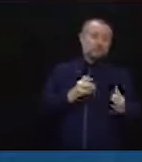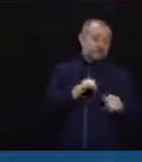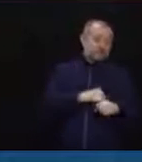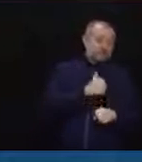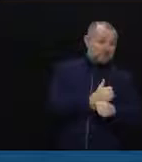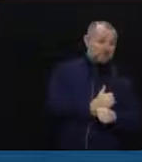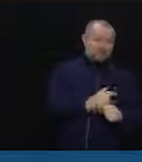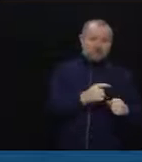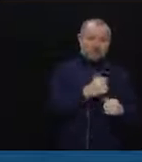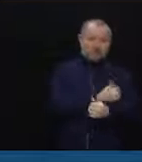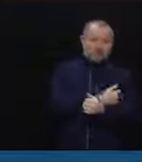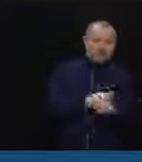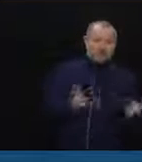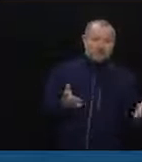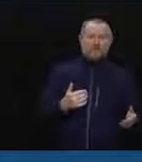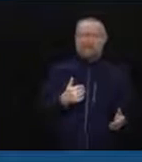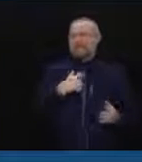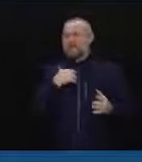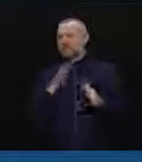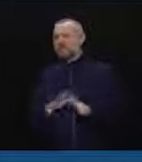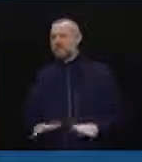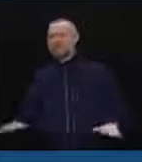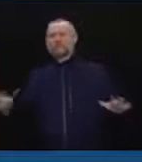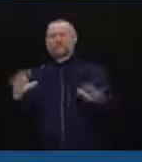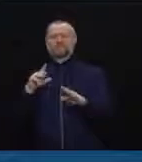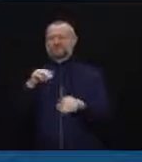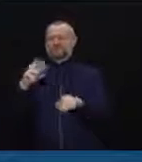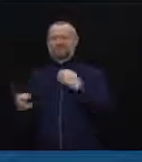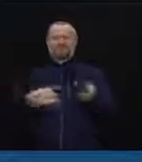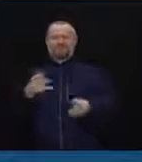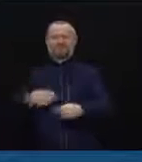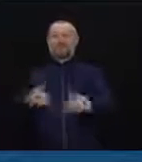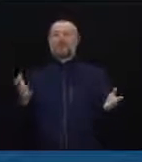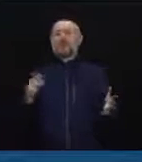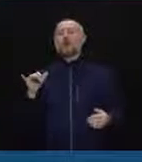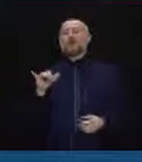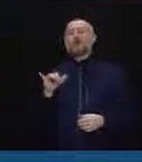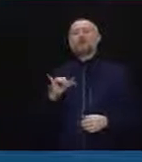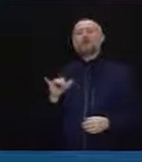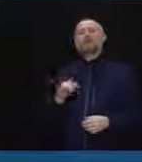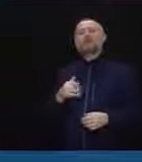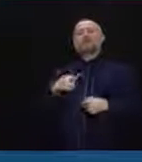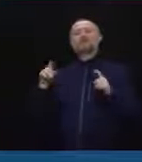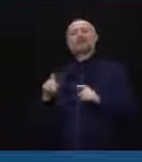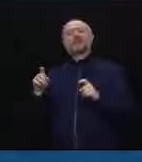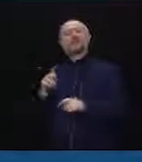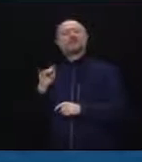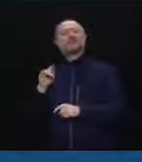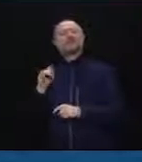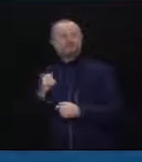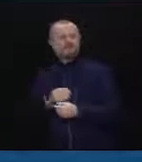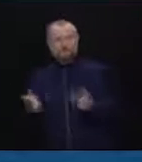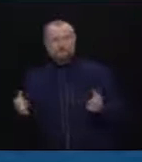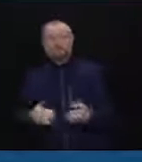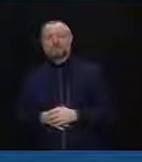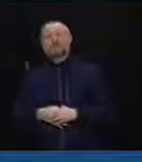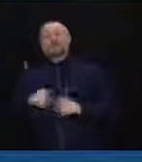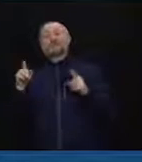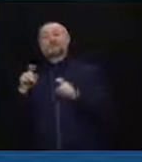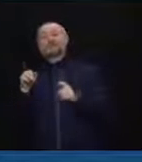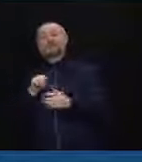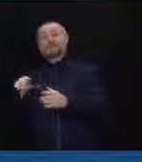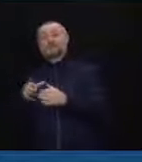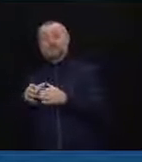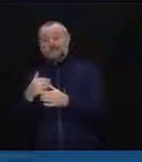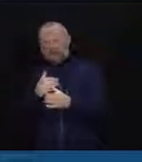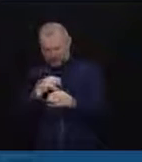of them, and we're also going to continue our testing. Testing sites are going to remain open. Vaccination sites are going to remain open.